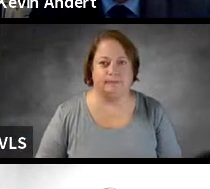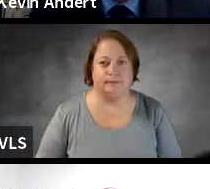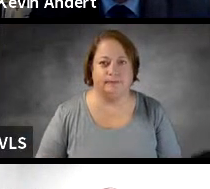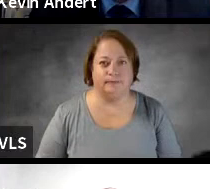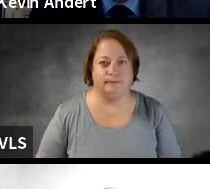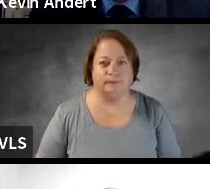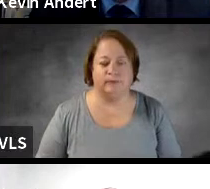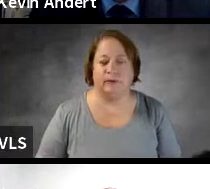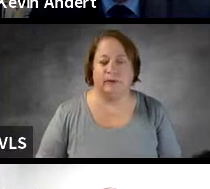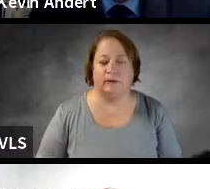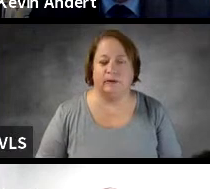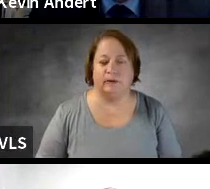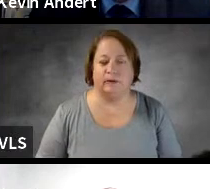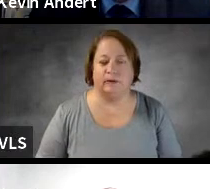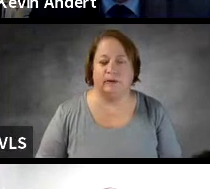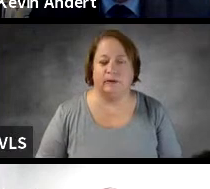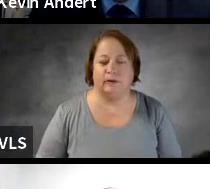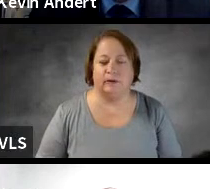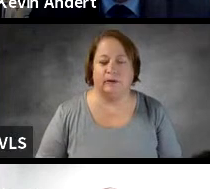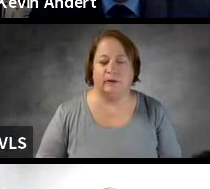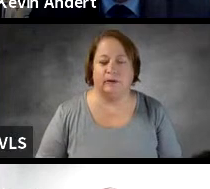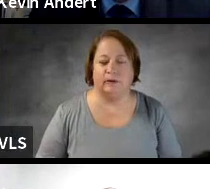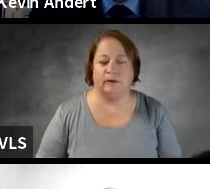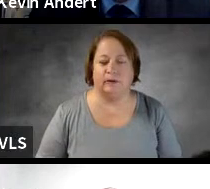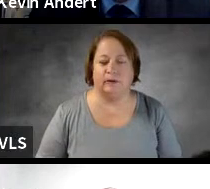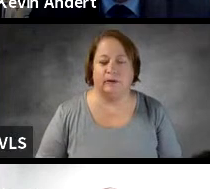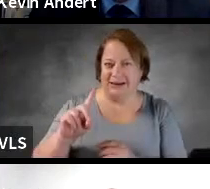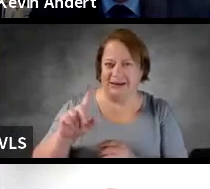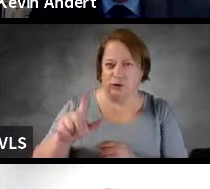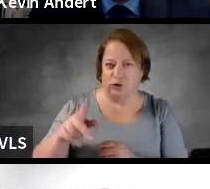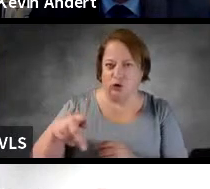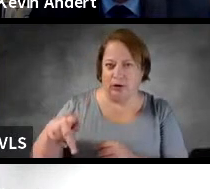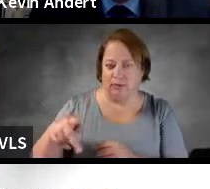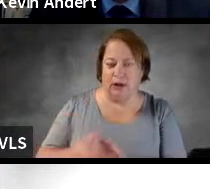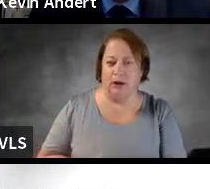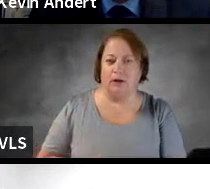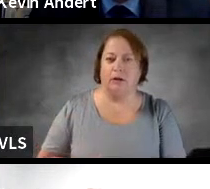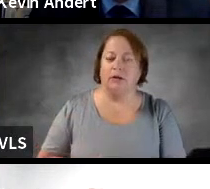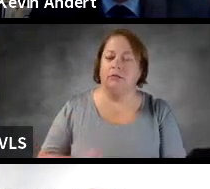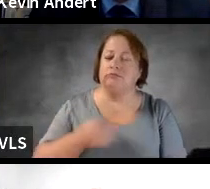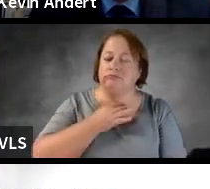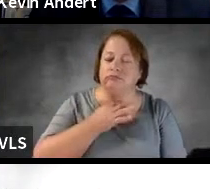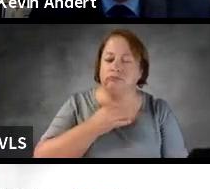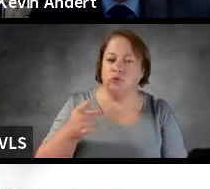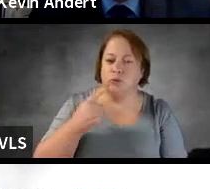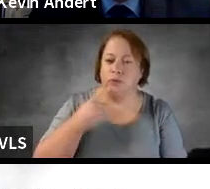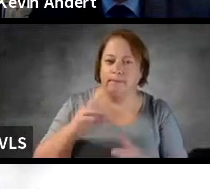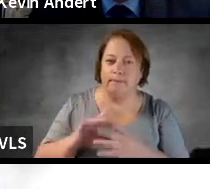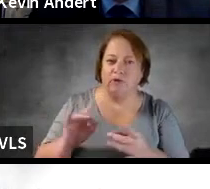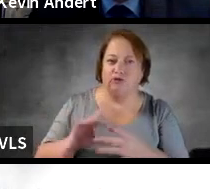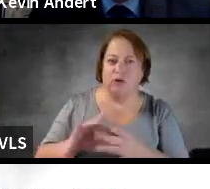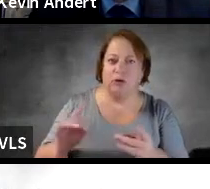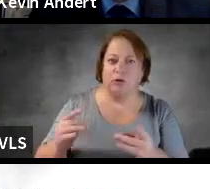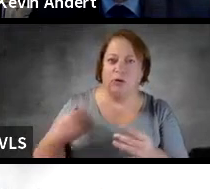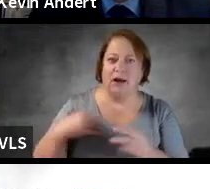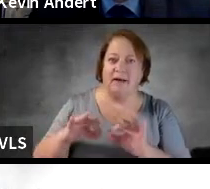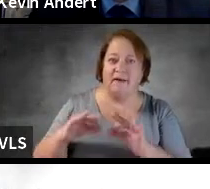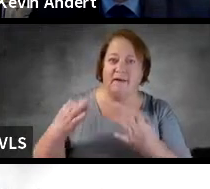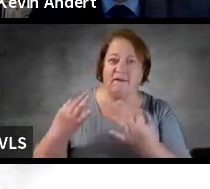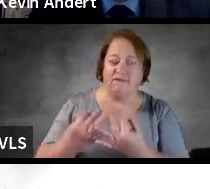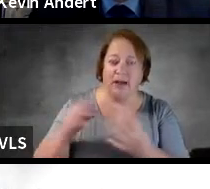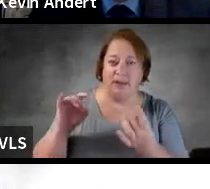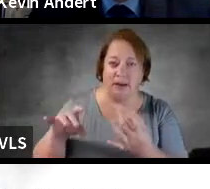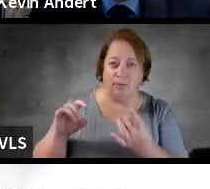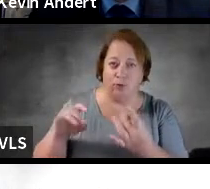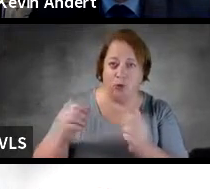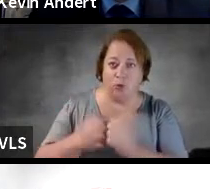I also have another question. This one is about the distance learning plan. I was curious, you mentioned that you had family input